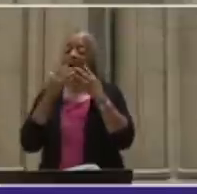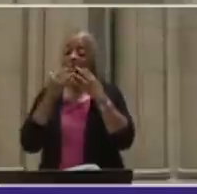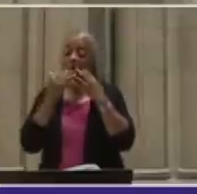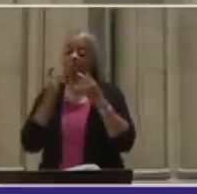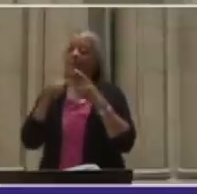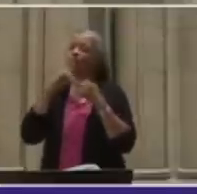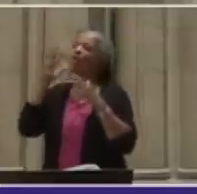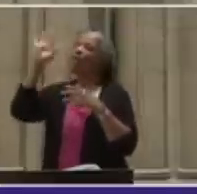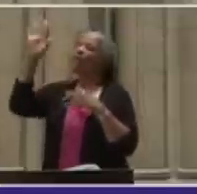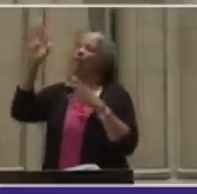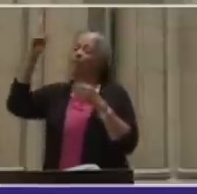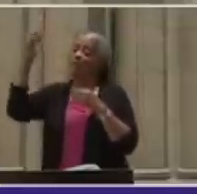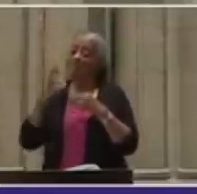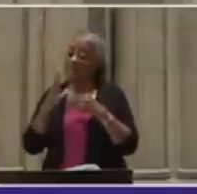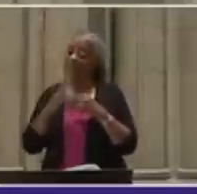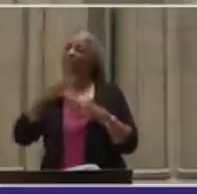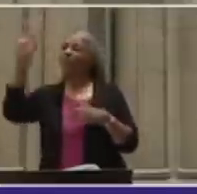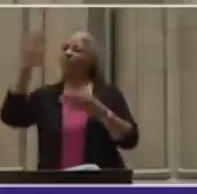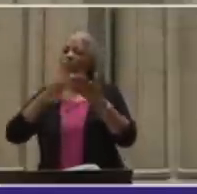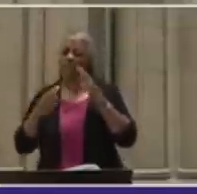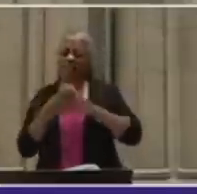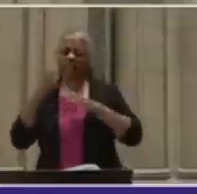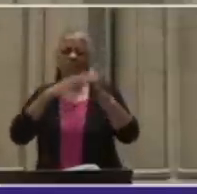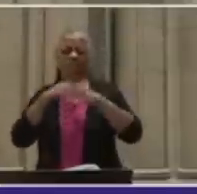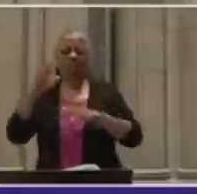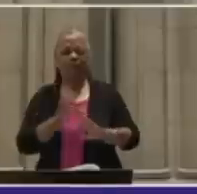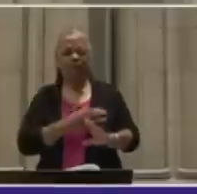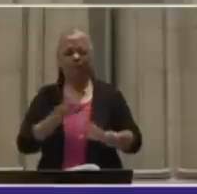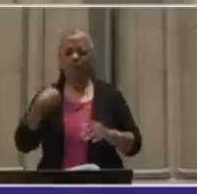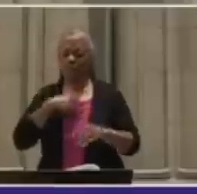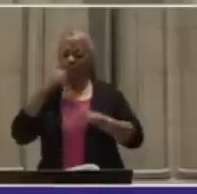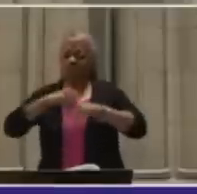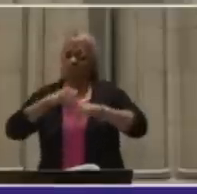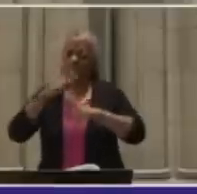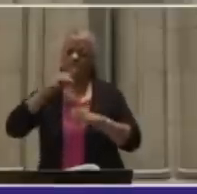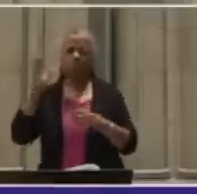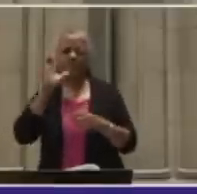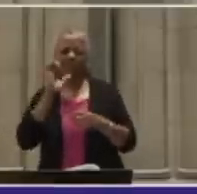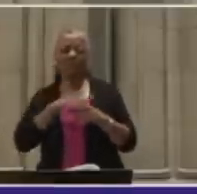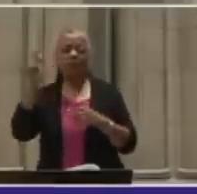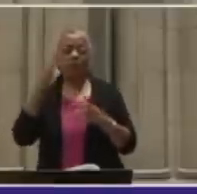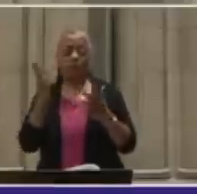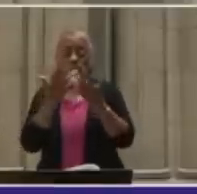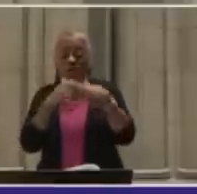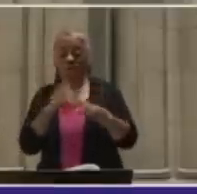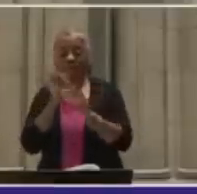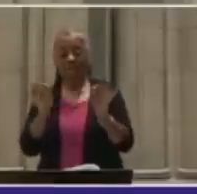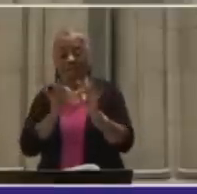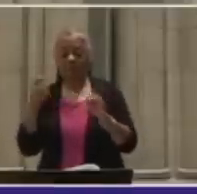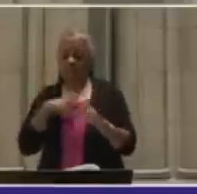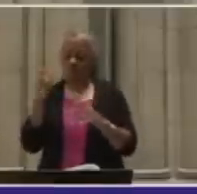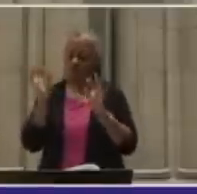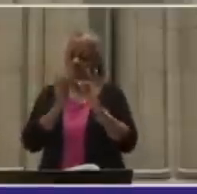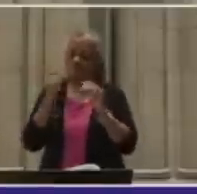Light our colors with your sun. Your city's built for music. We are the stones you seek. Your harmony is language. We are the